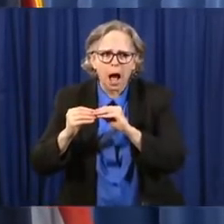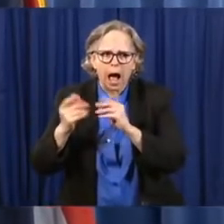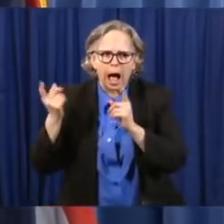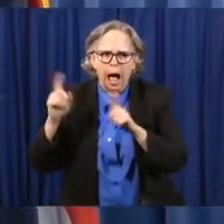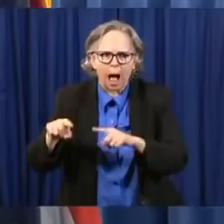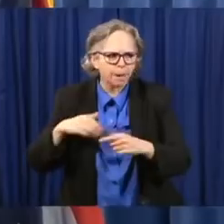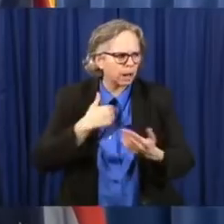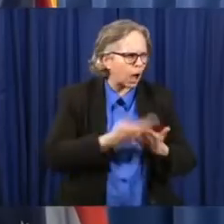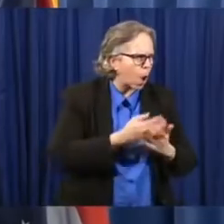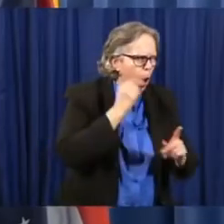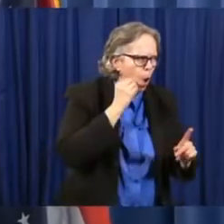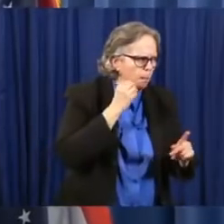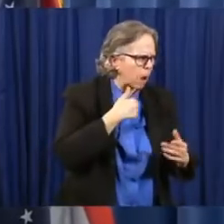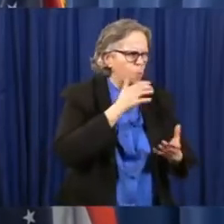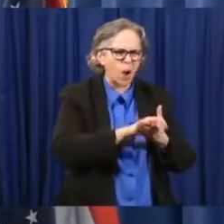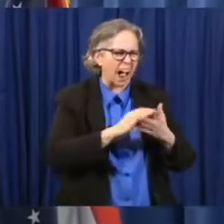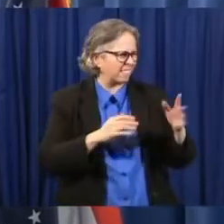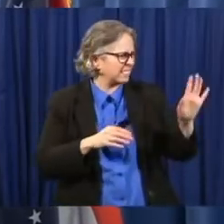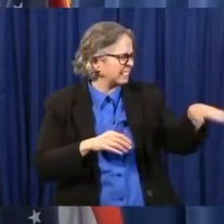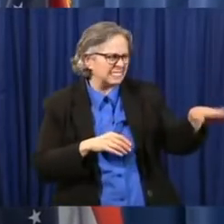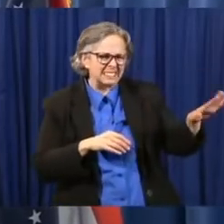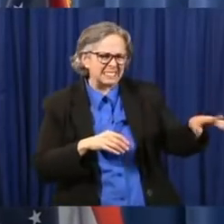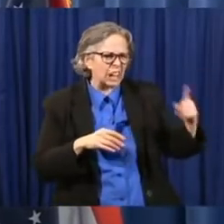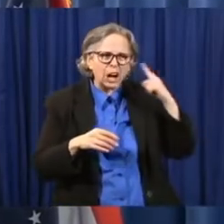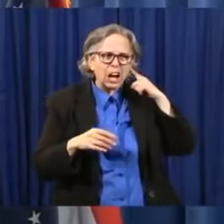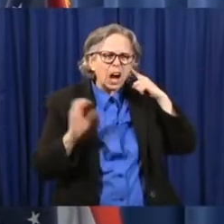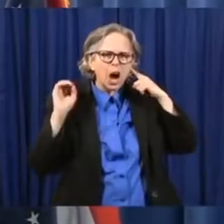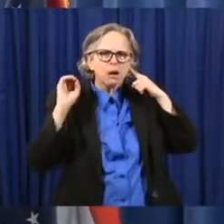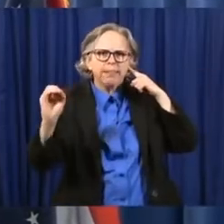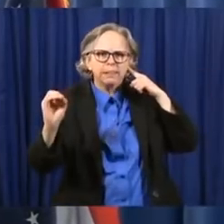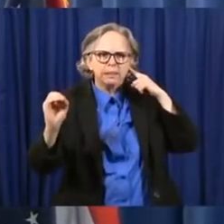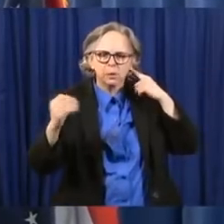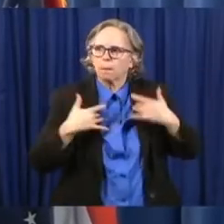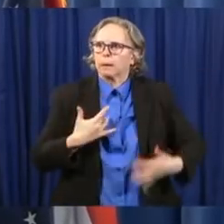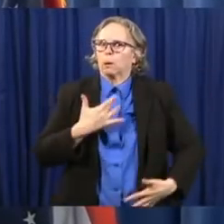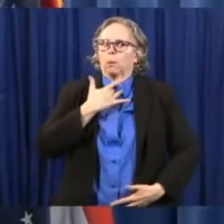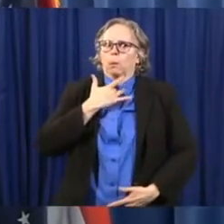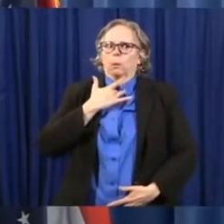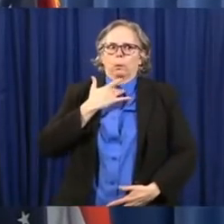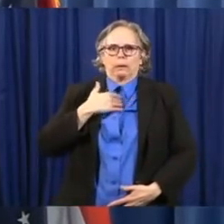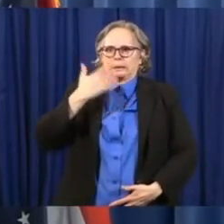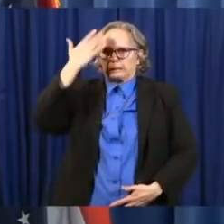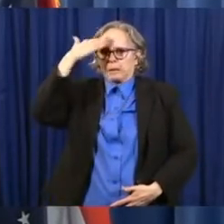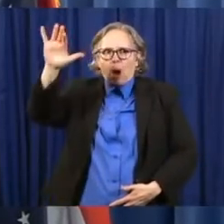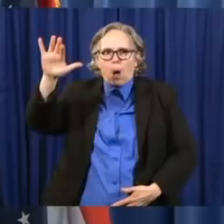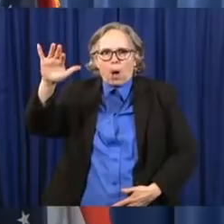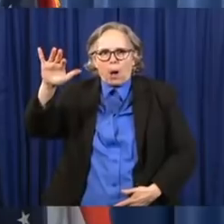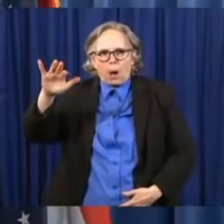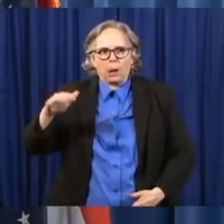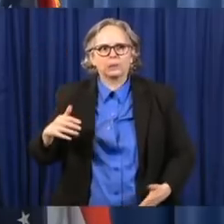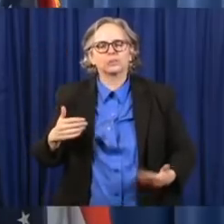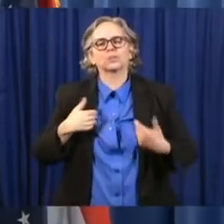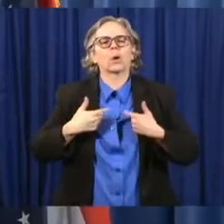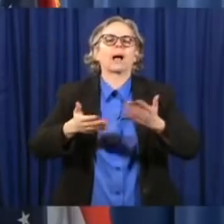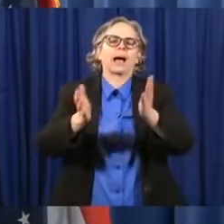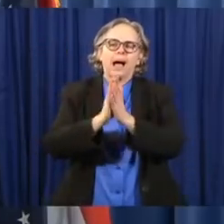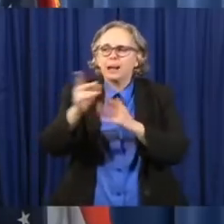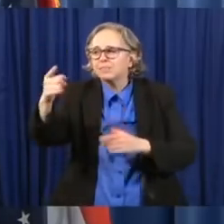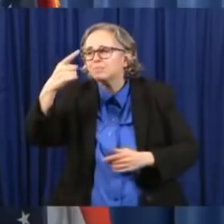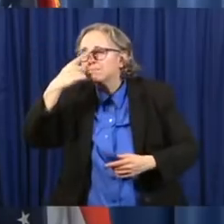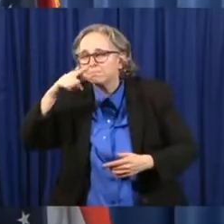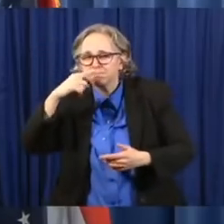that nobody else could hear her besides those of us in this room. So I've asked the director to come back